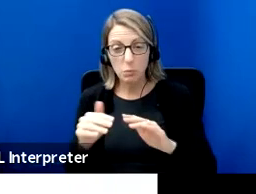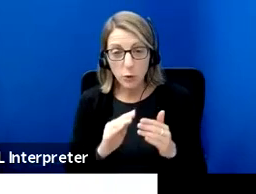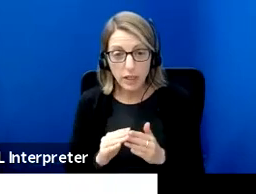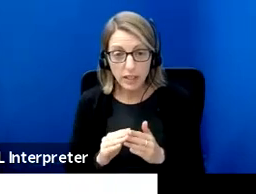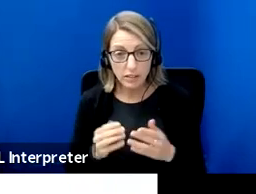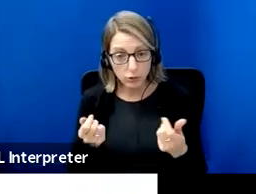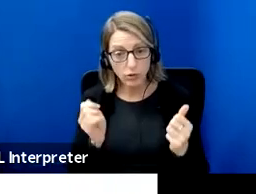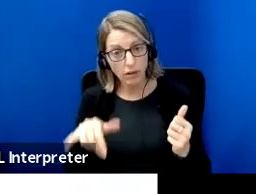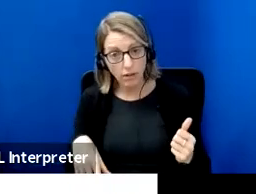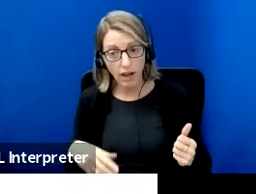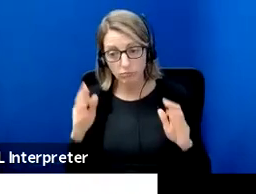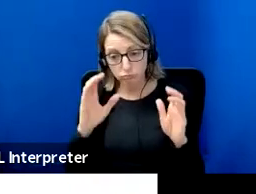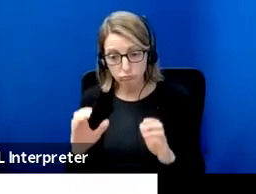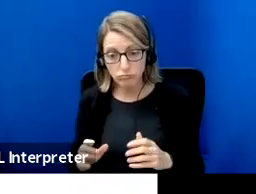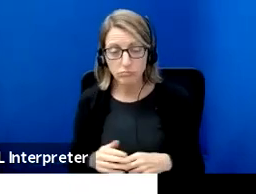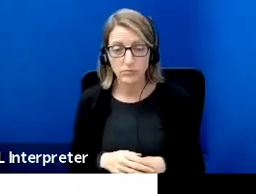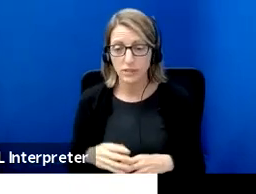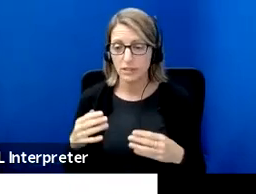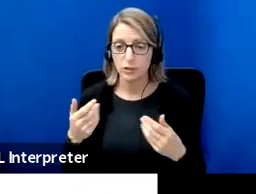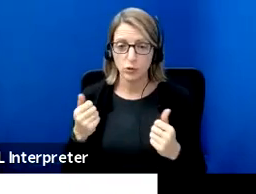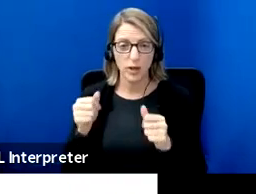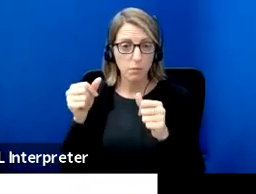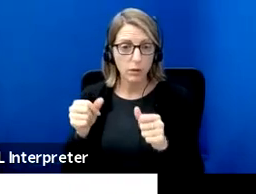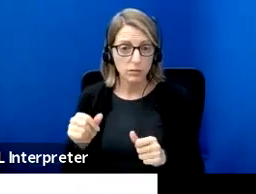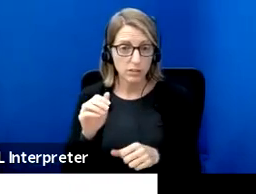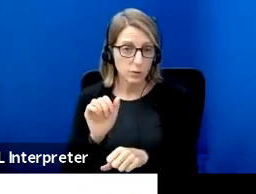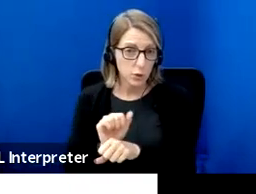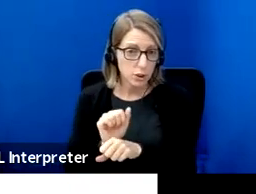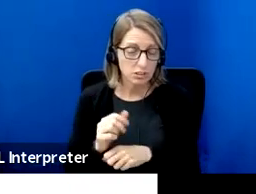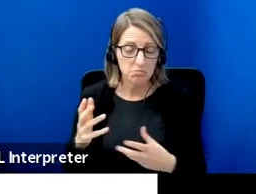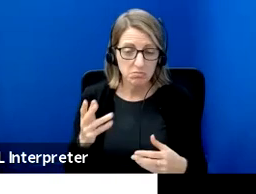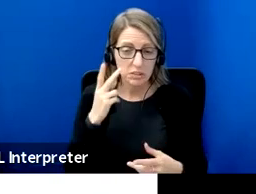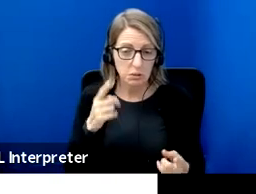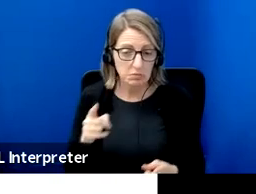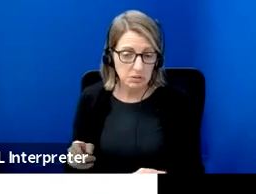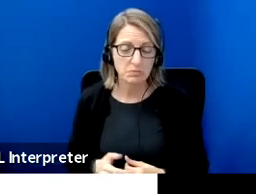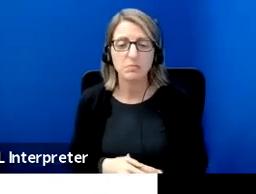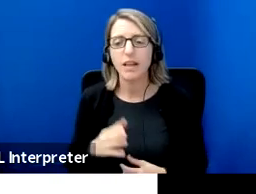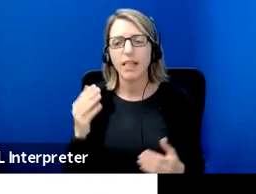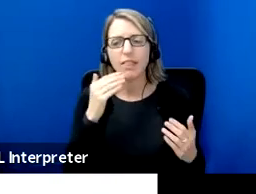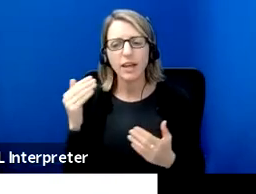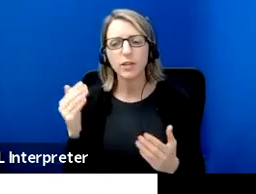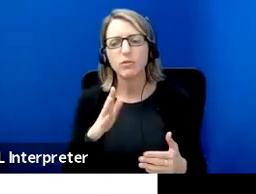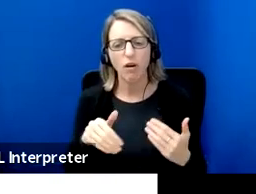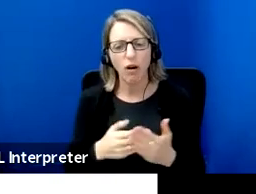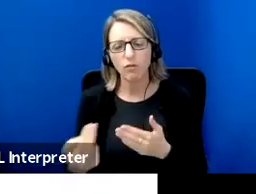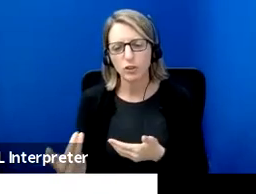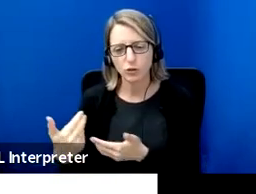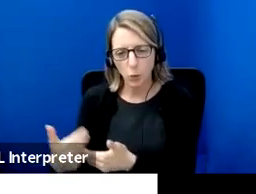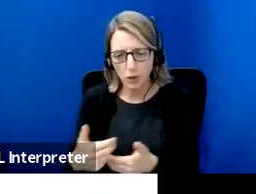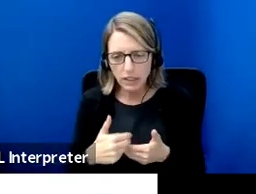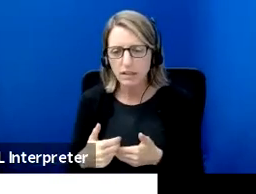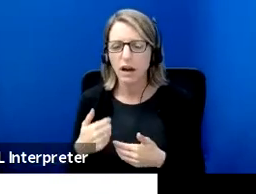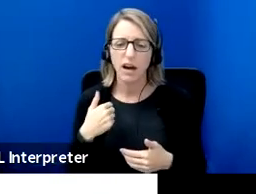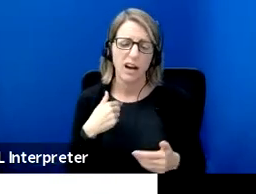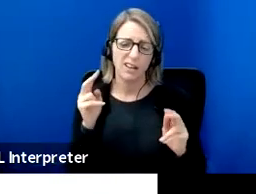with posting work. And with that, I thank you all for being here, and it was great having you today, and I look